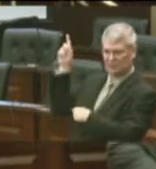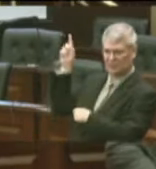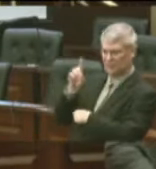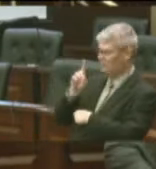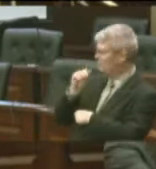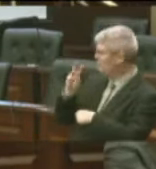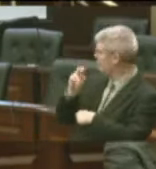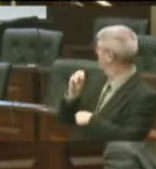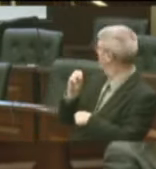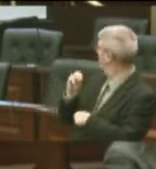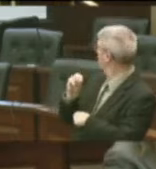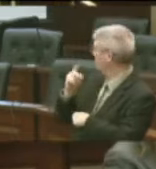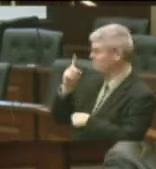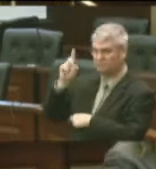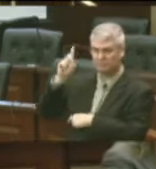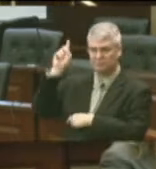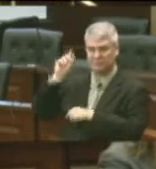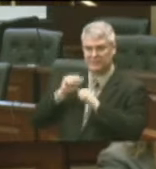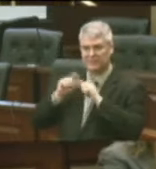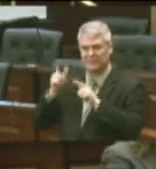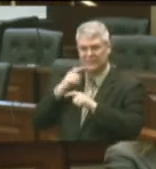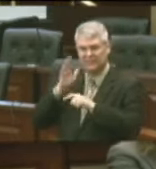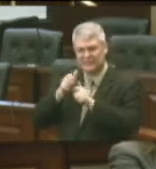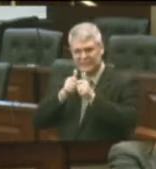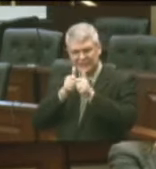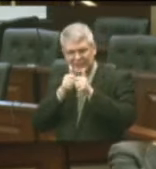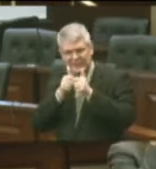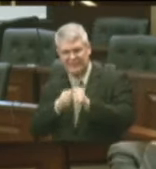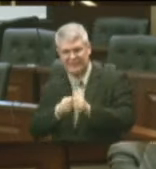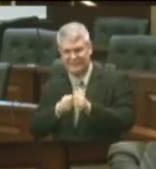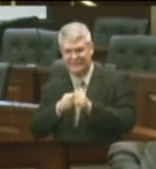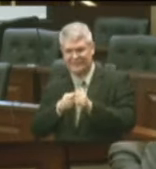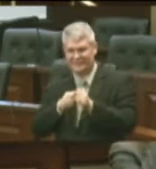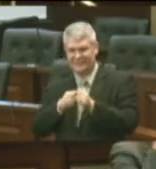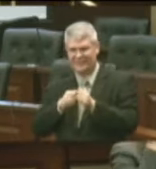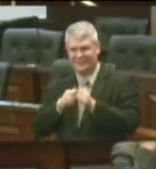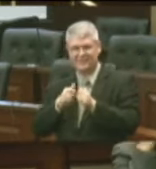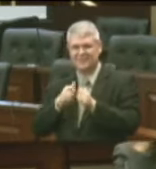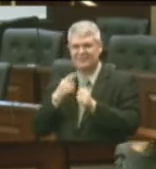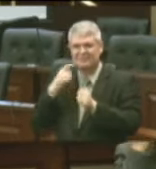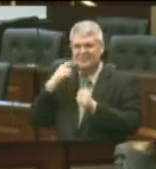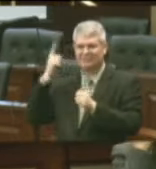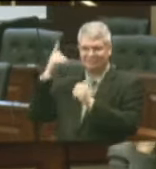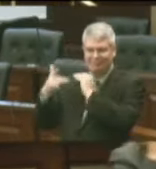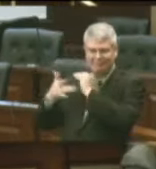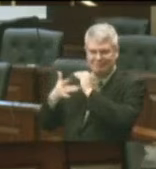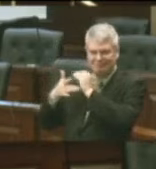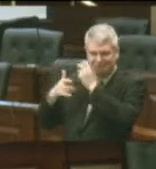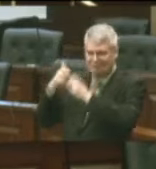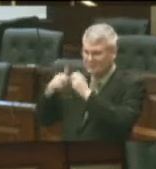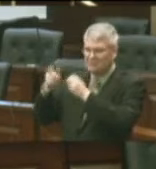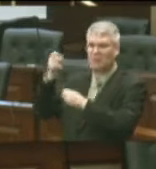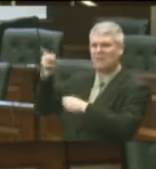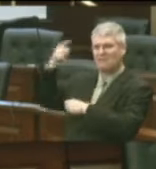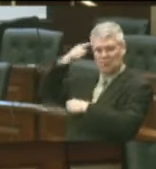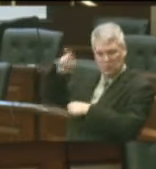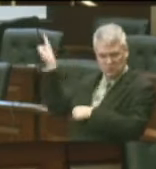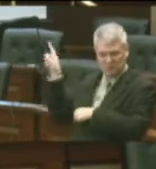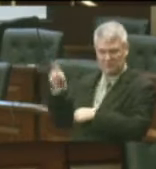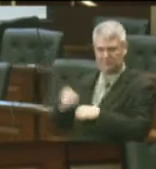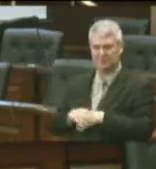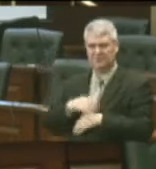minute. You said you're hoping to get this money out to families in October. Is that quickly enough to help students, since the fall